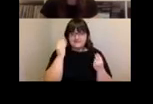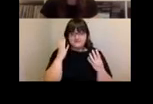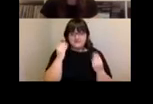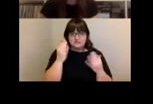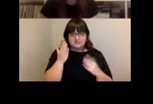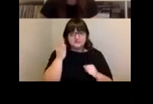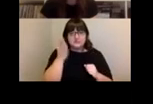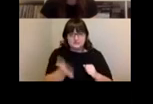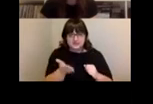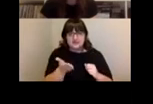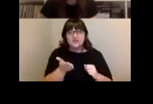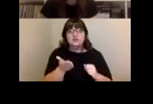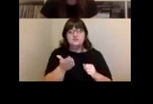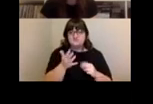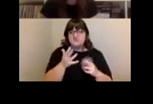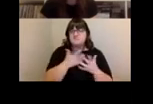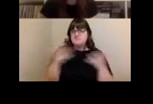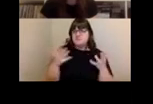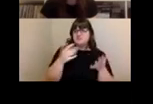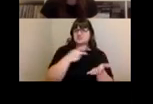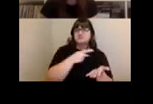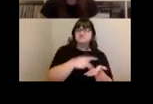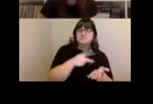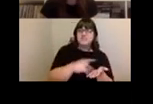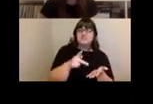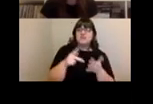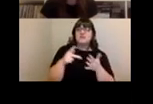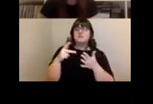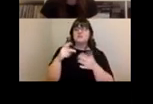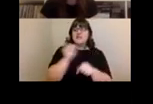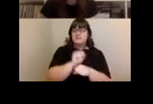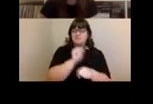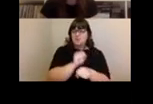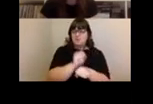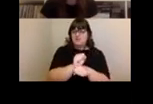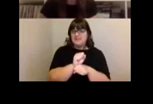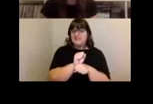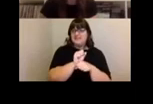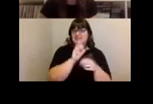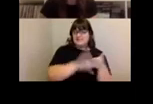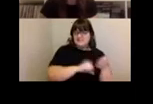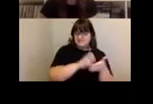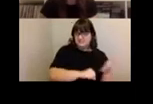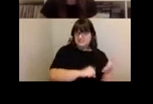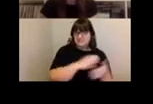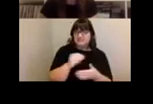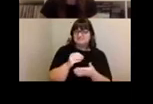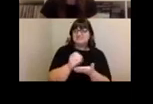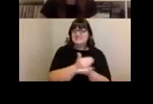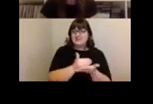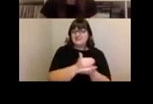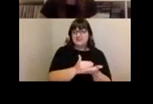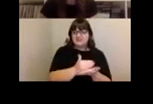the payables are employee deductions and salaries that owing at the end of the year with some suppliers